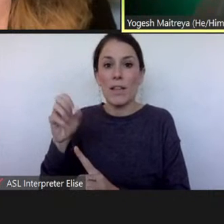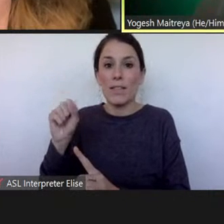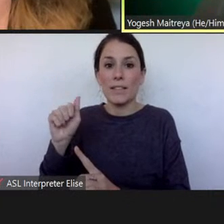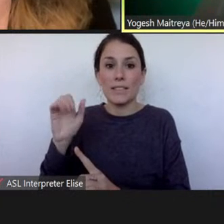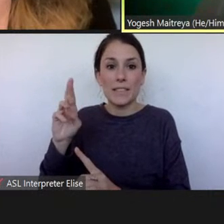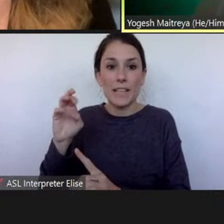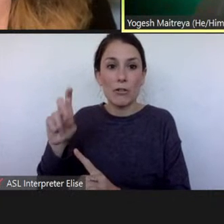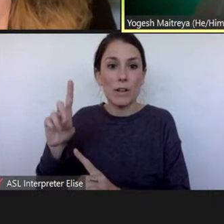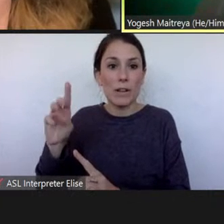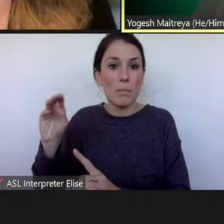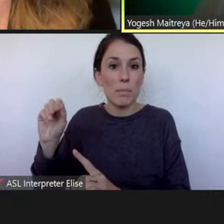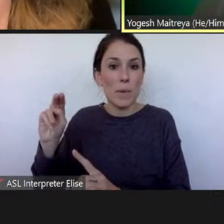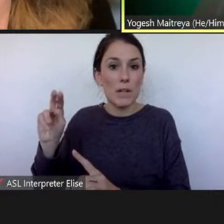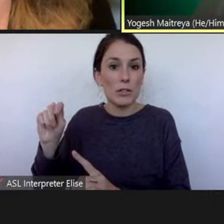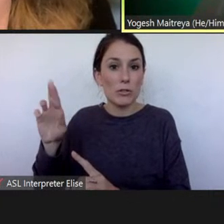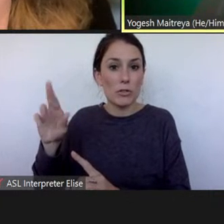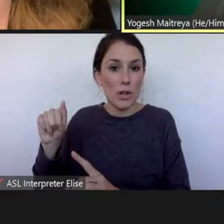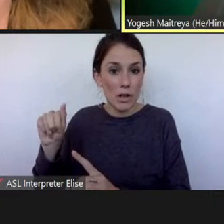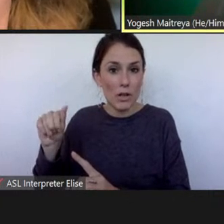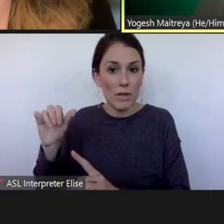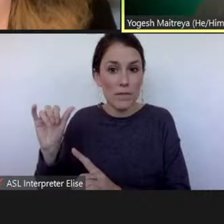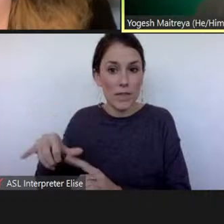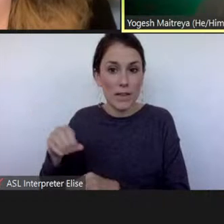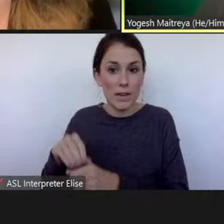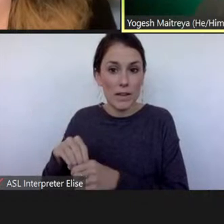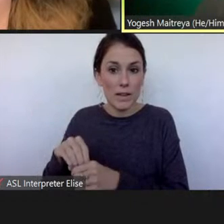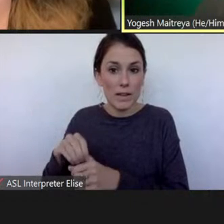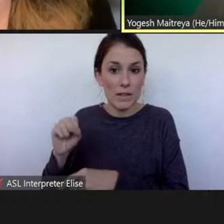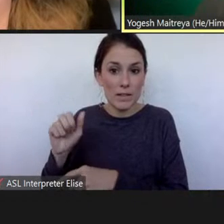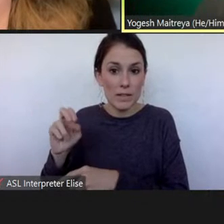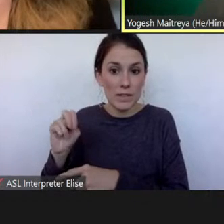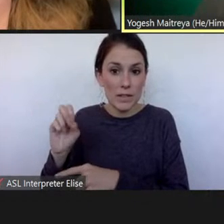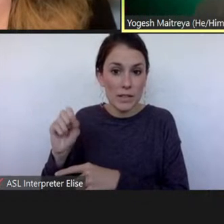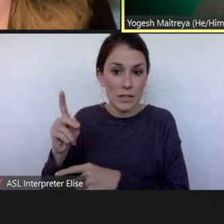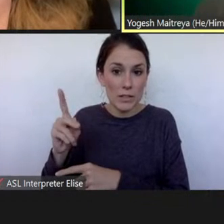was a punishment of pouring molten